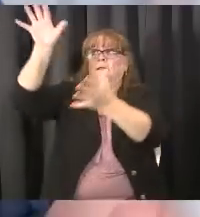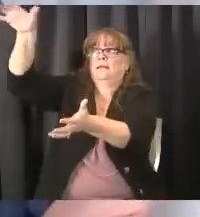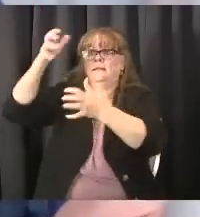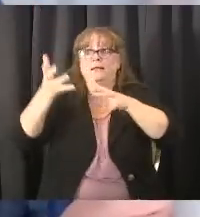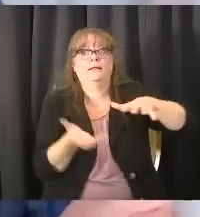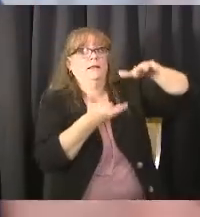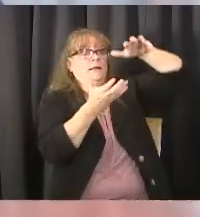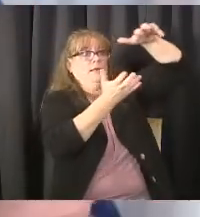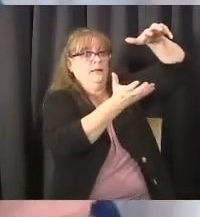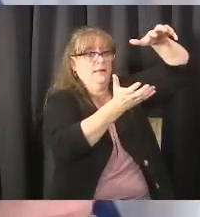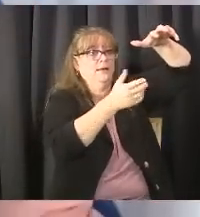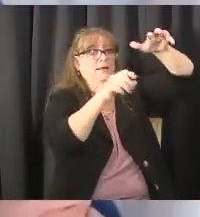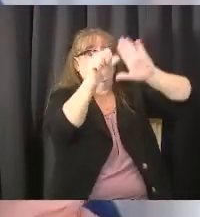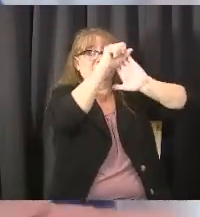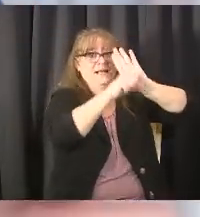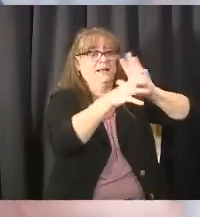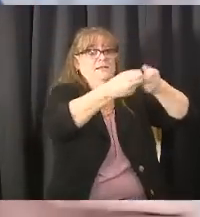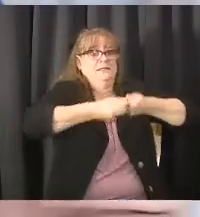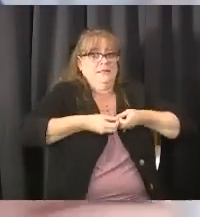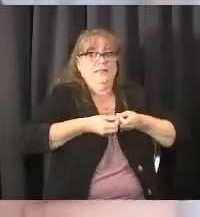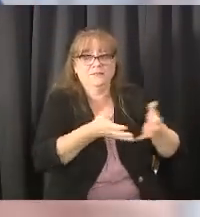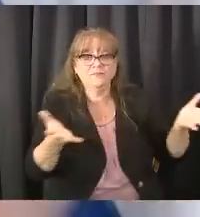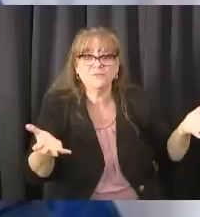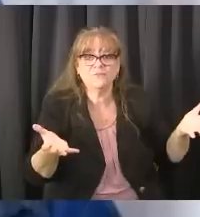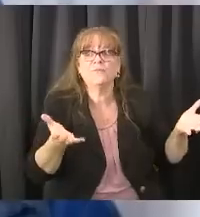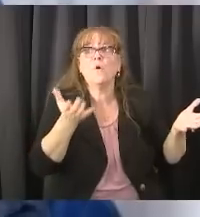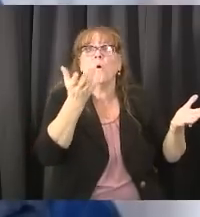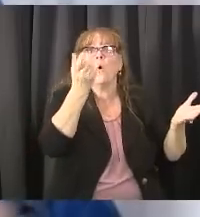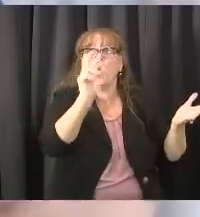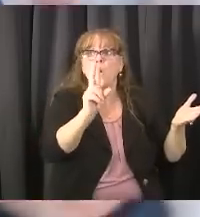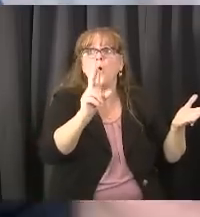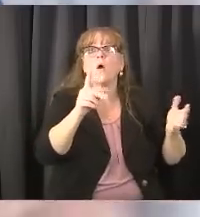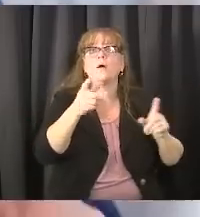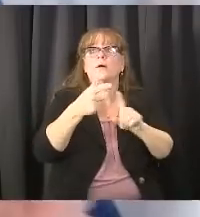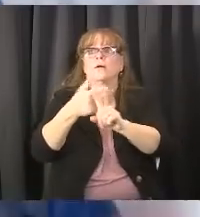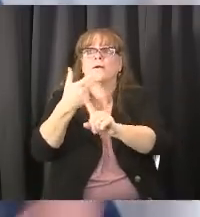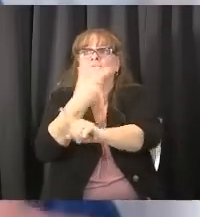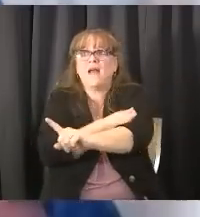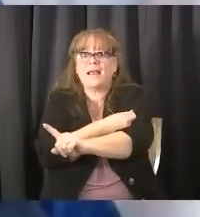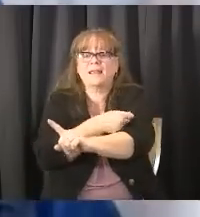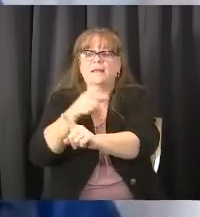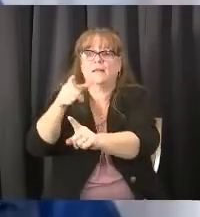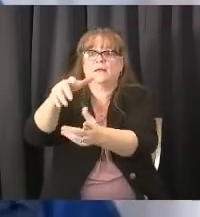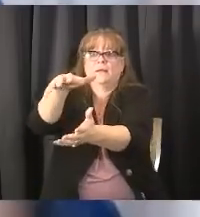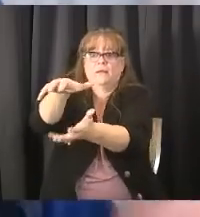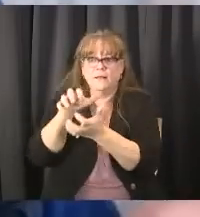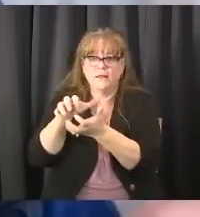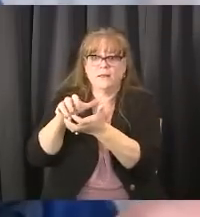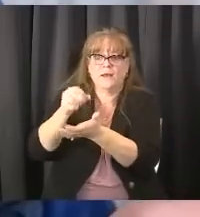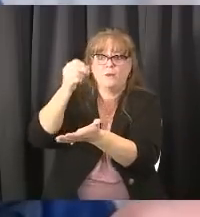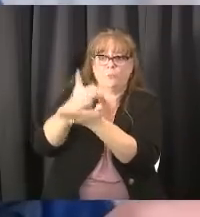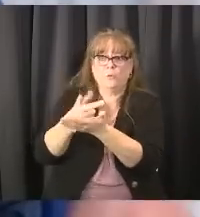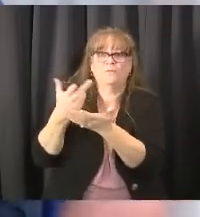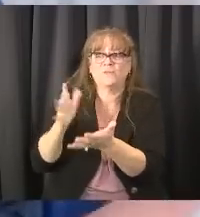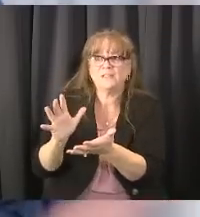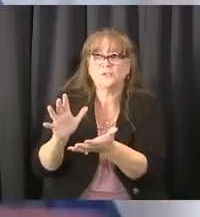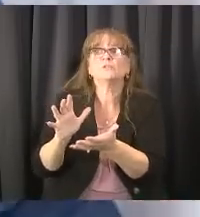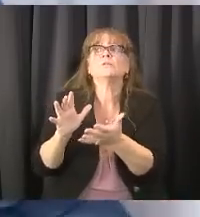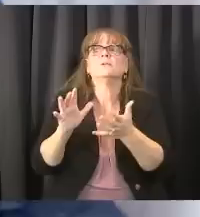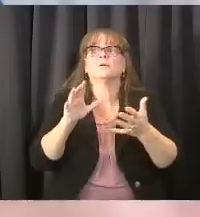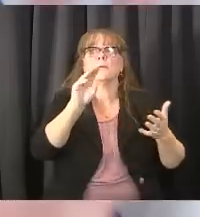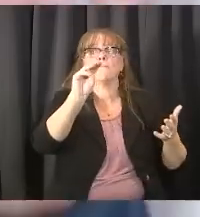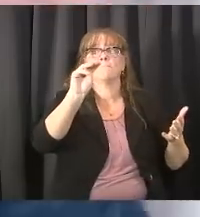like Johnson & Johnson or AstraZeneca, if the Moderna dose is allowed to be split in half, allowing 22 instead of 11 doses from a